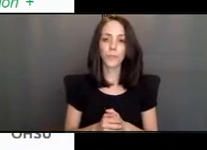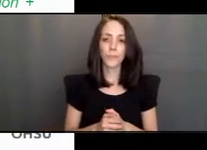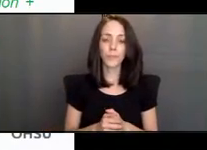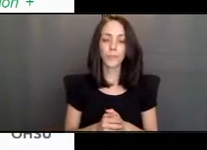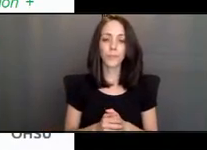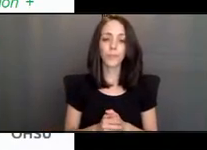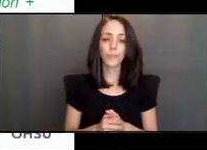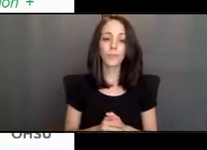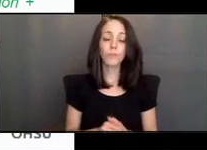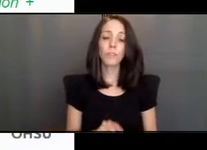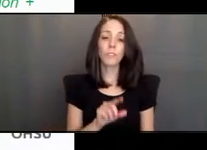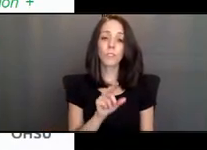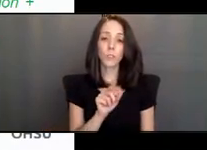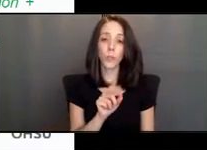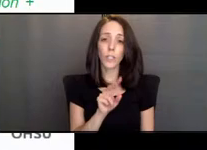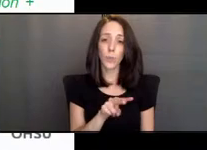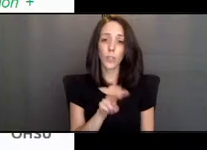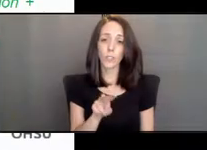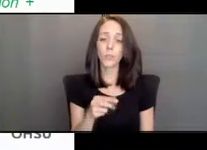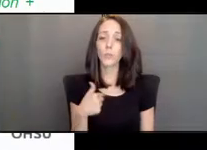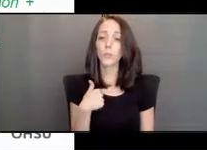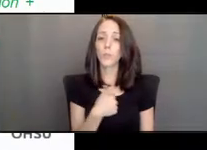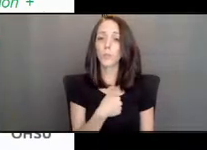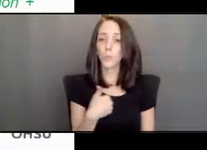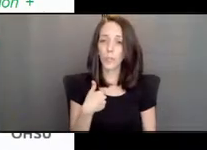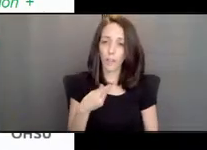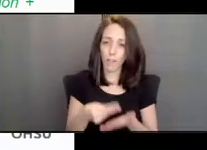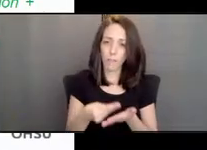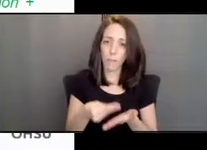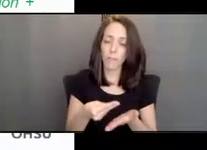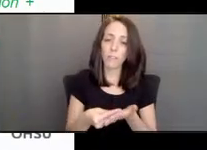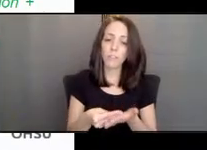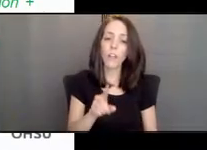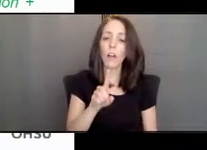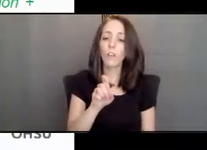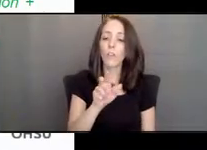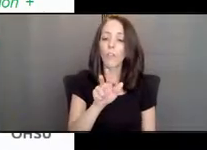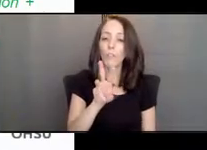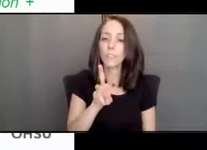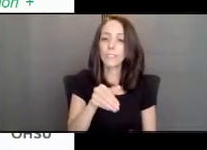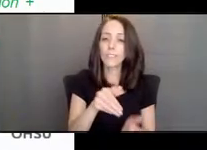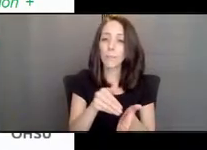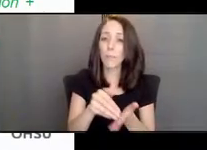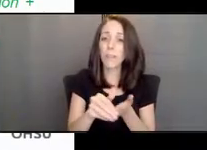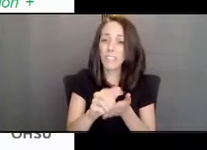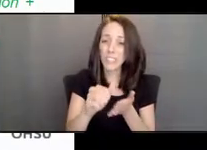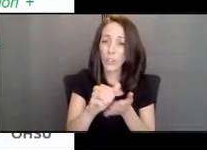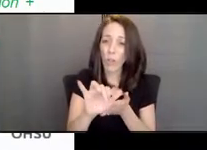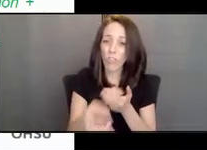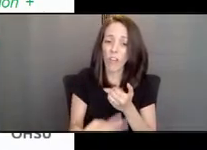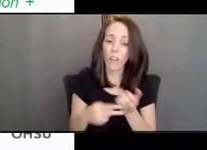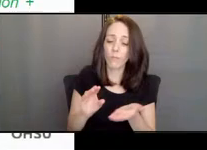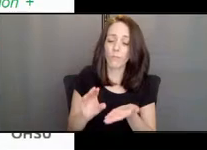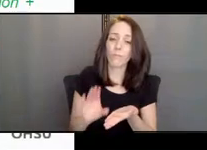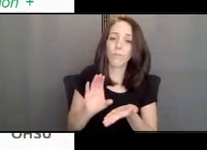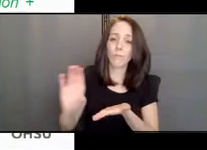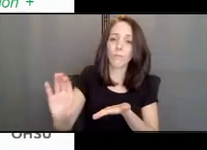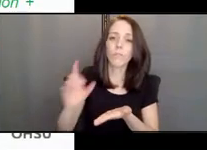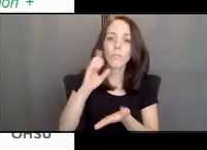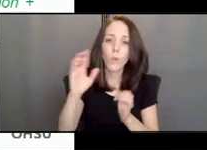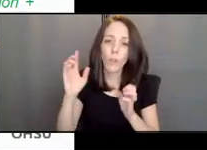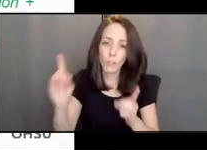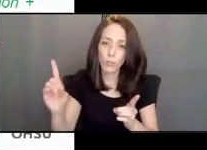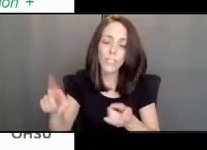we have budgeted $136 million of IGT funding allocated to research and education capital